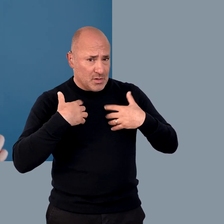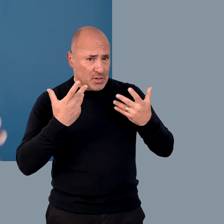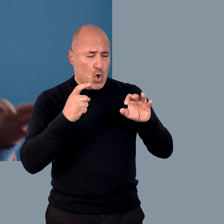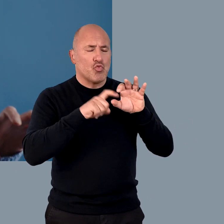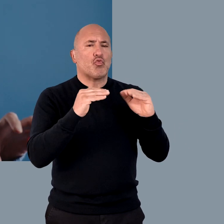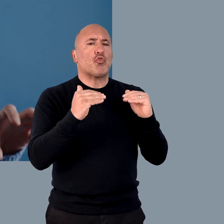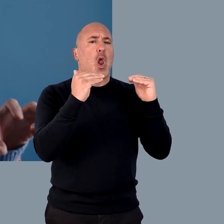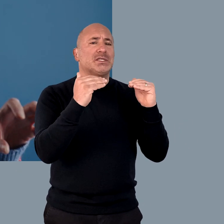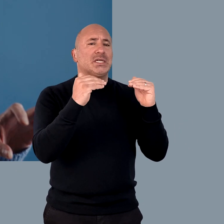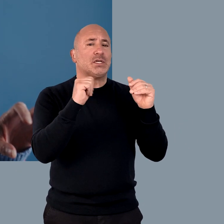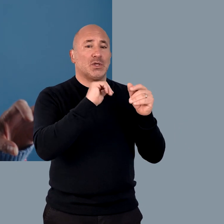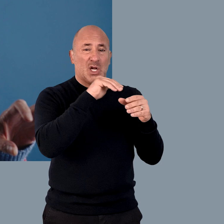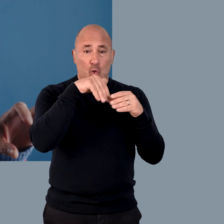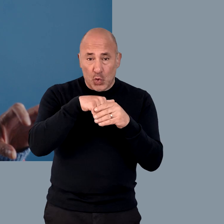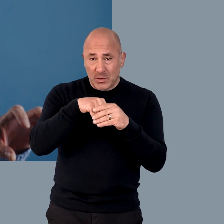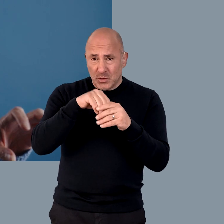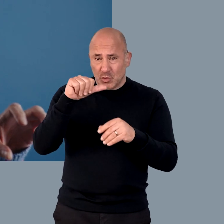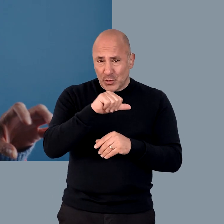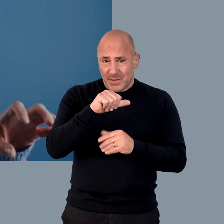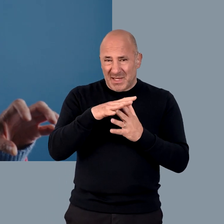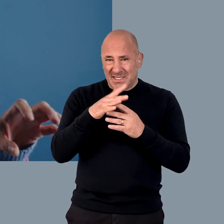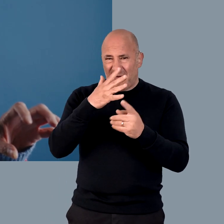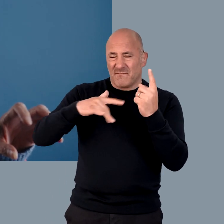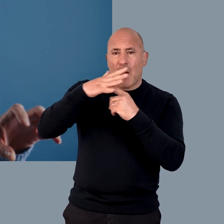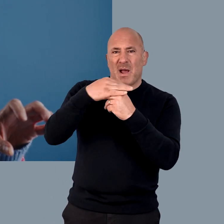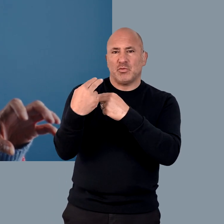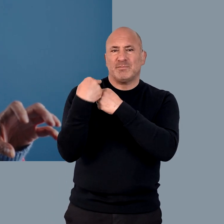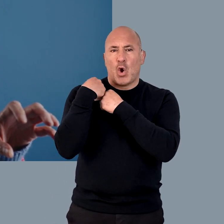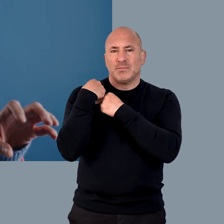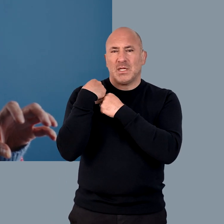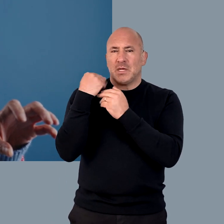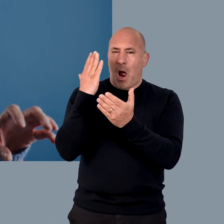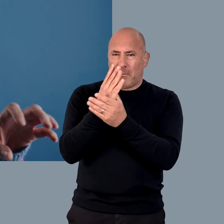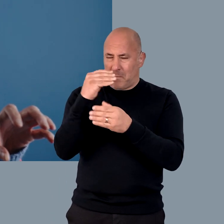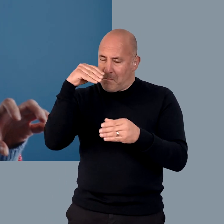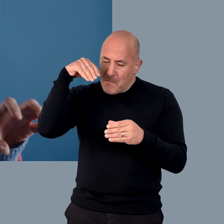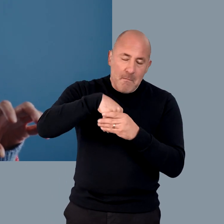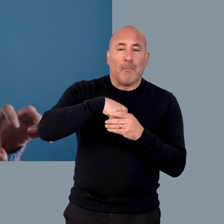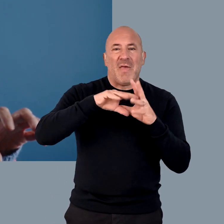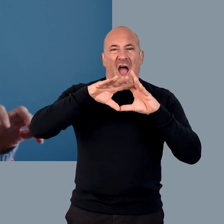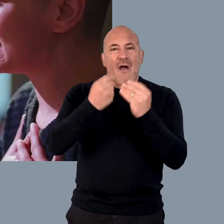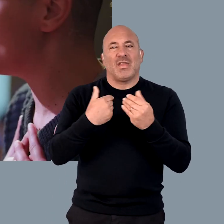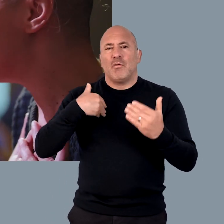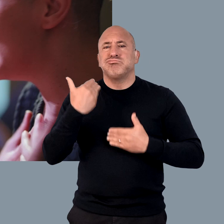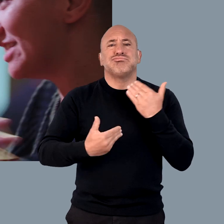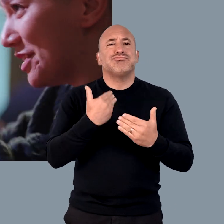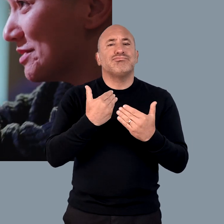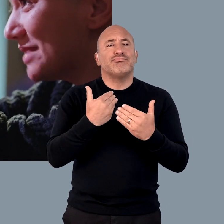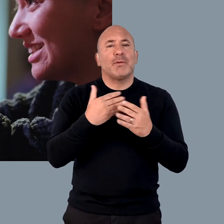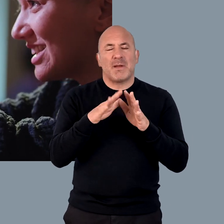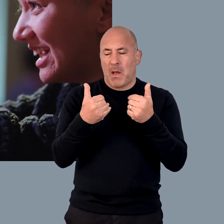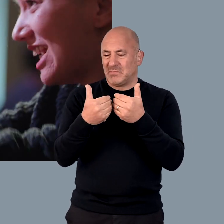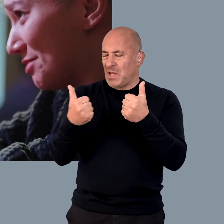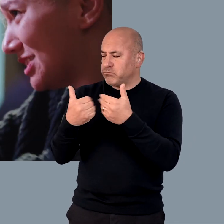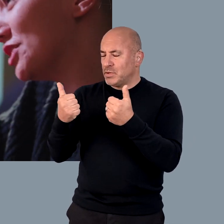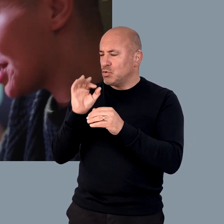ambition? Should quality include that, so that actually that environmental responsibility thing is embedded across everything